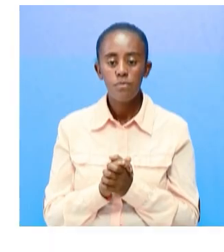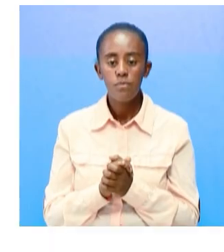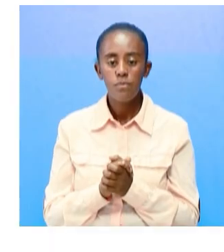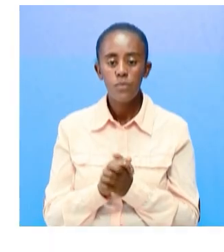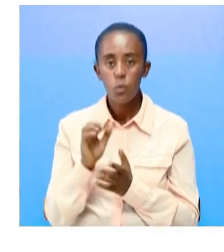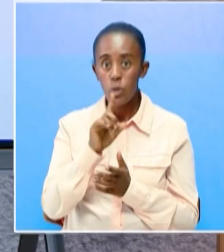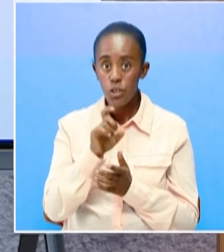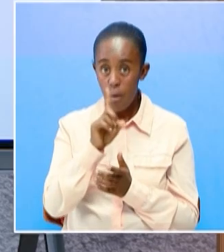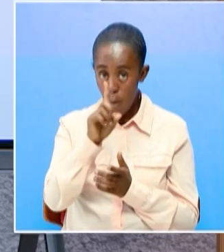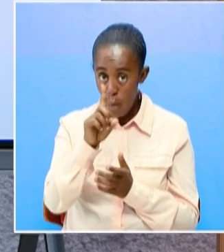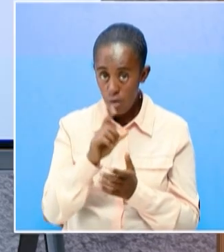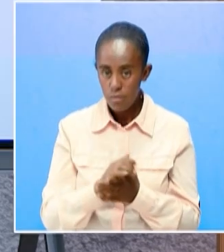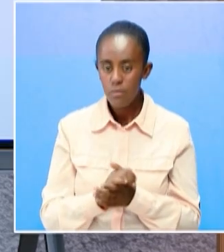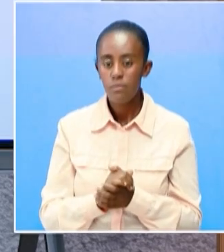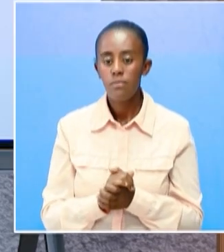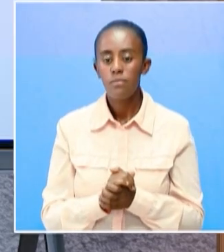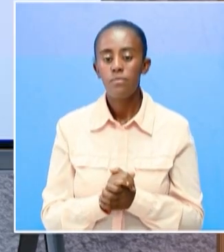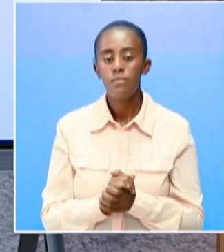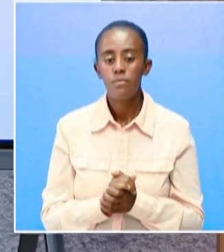Question number 1.